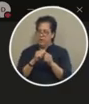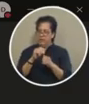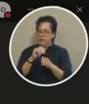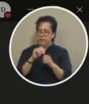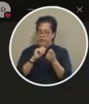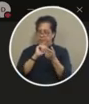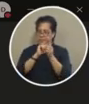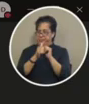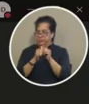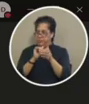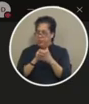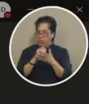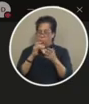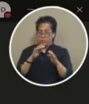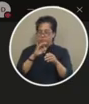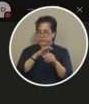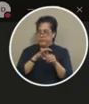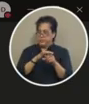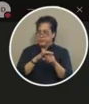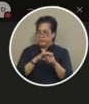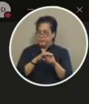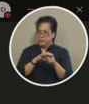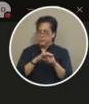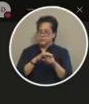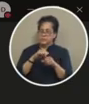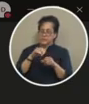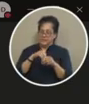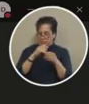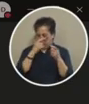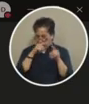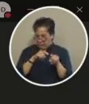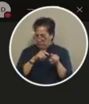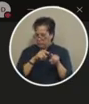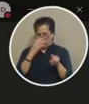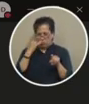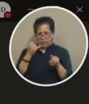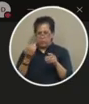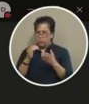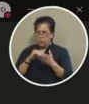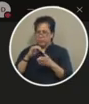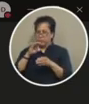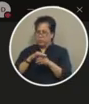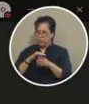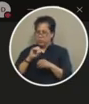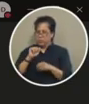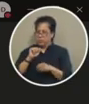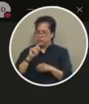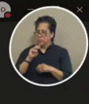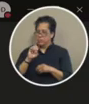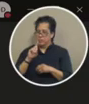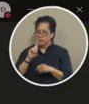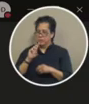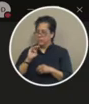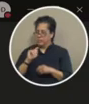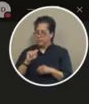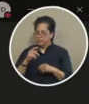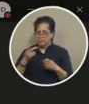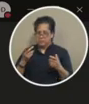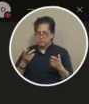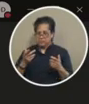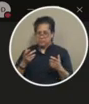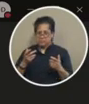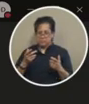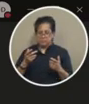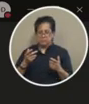amendments to that are already voted on and in the agreement, why are we re-voting on amendments? I'm